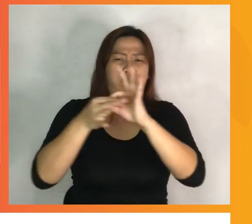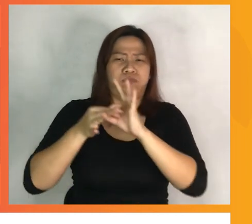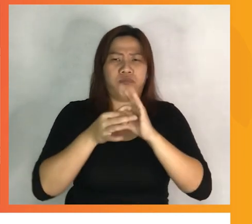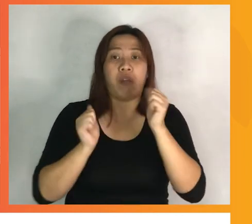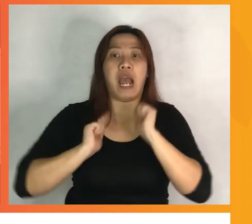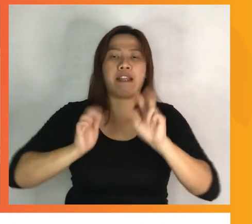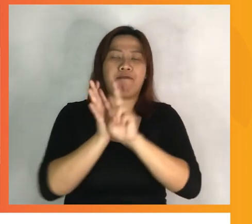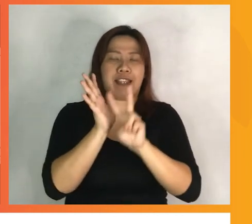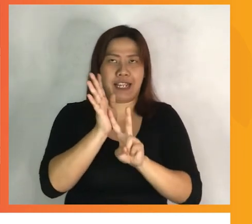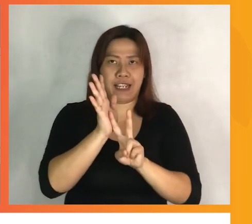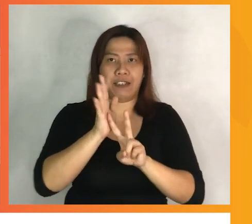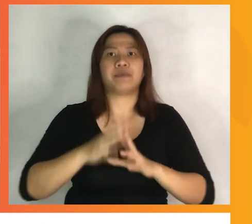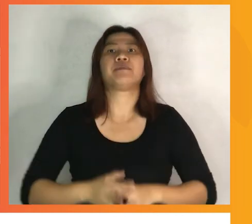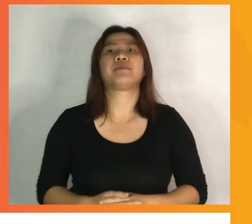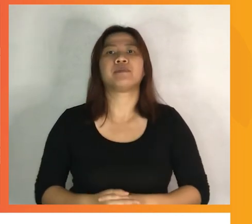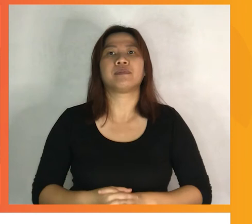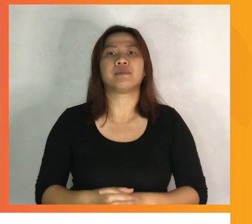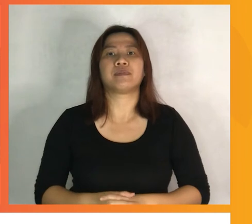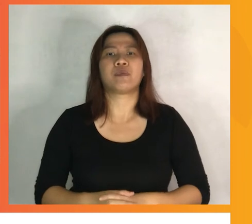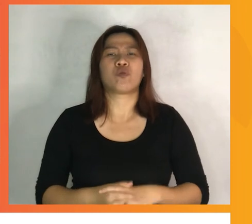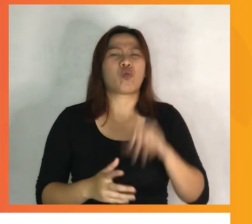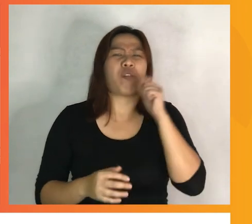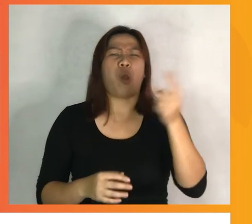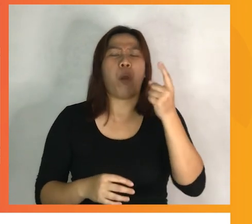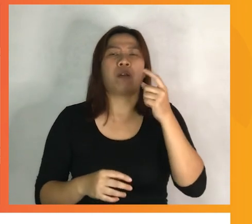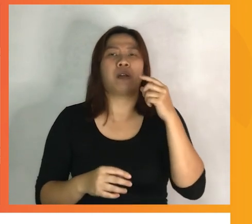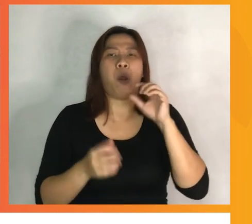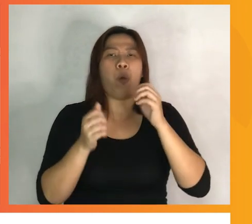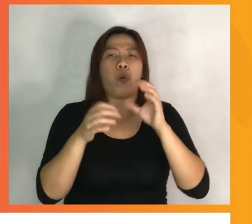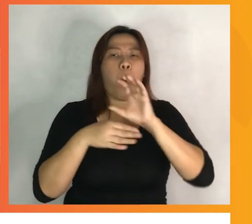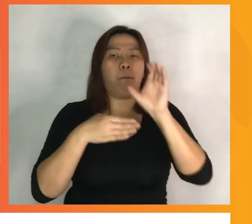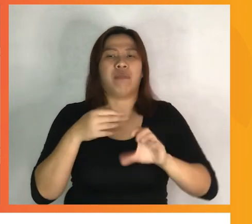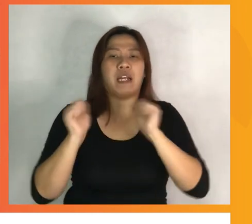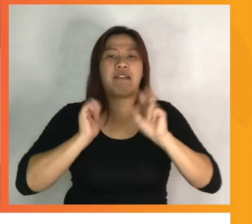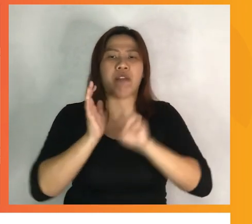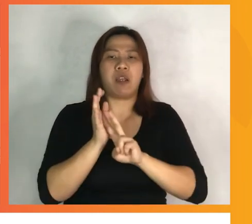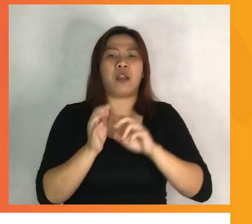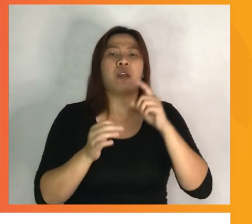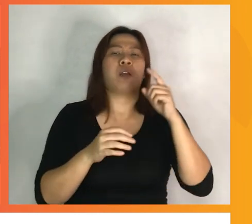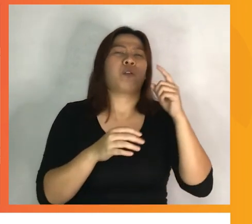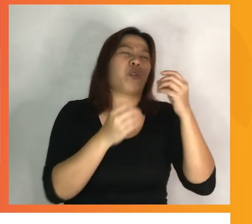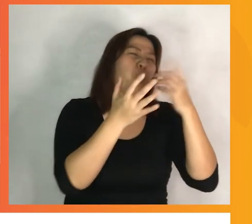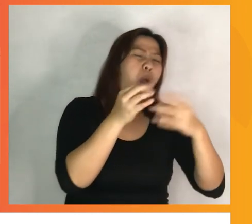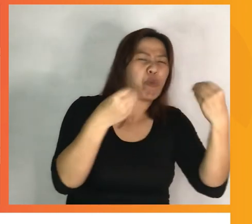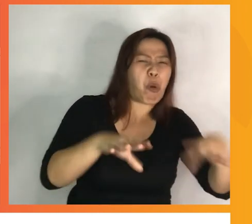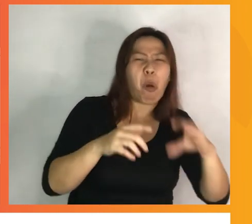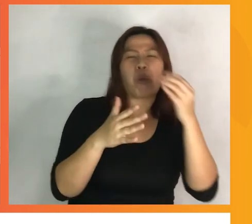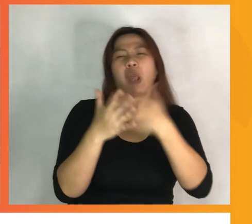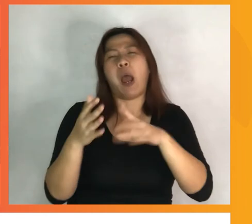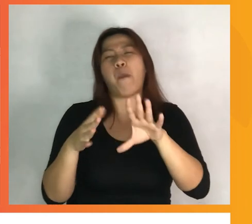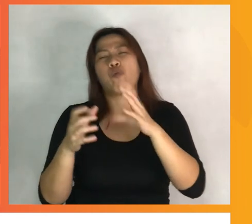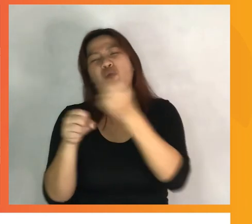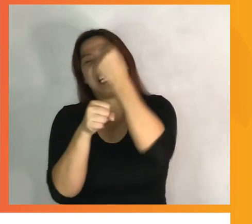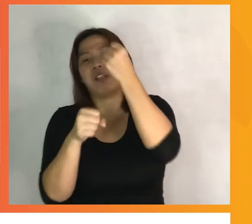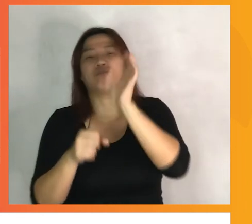cooperative activities. It's not always about competitive activities, about someone winning and